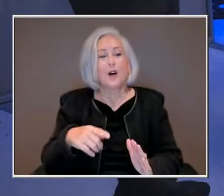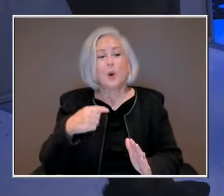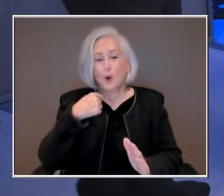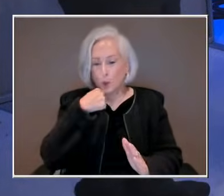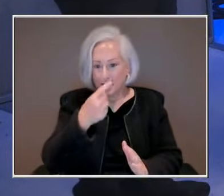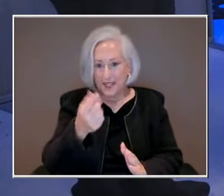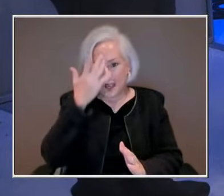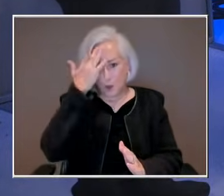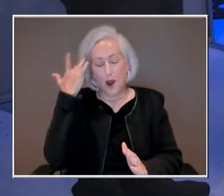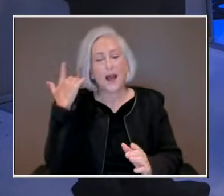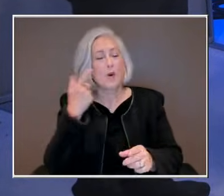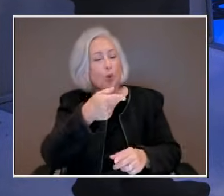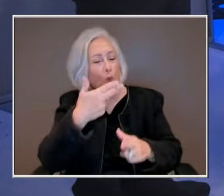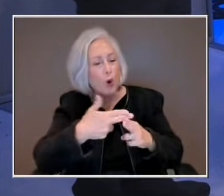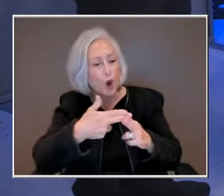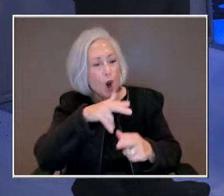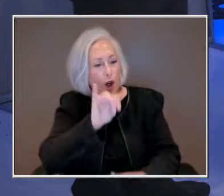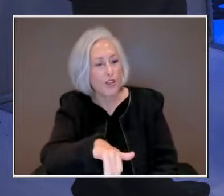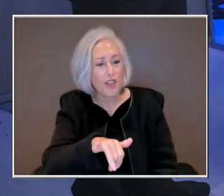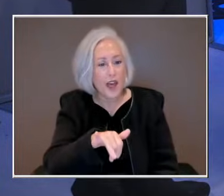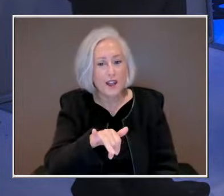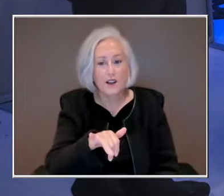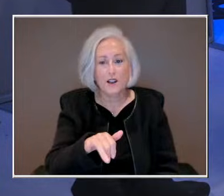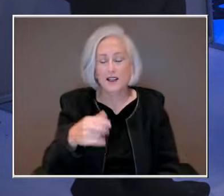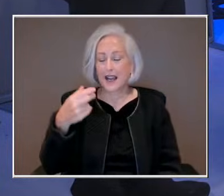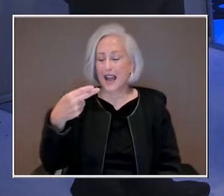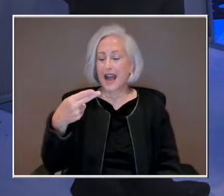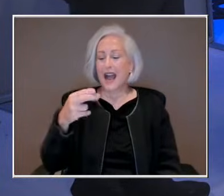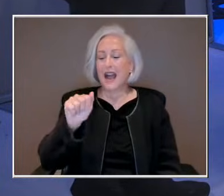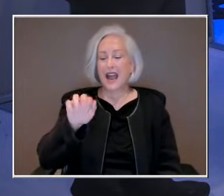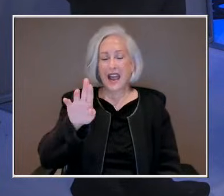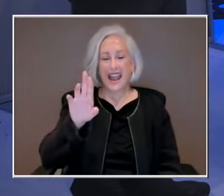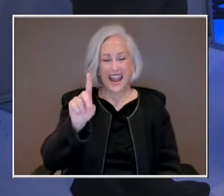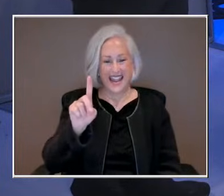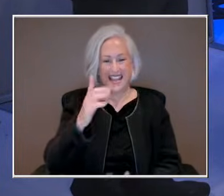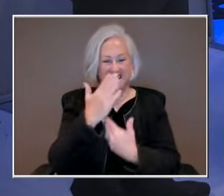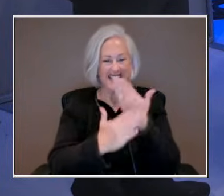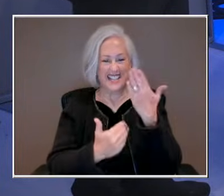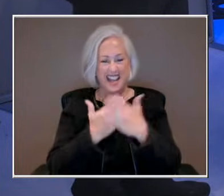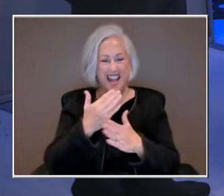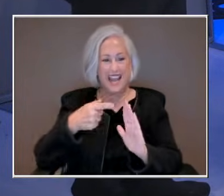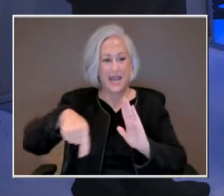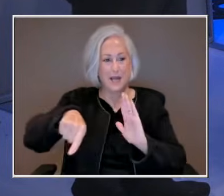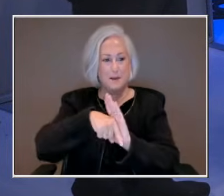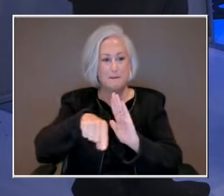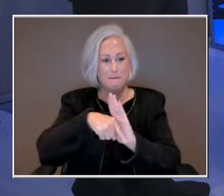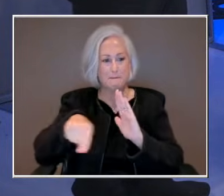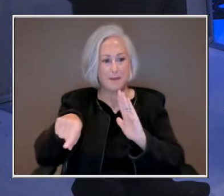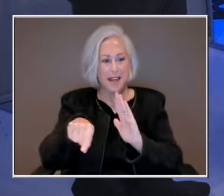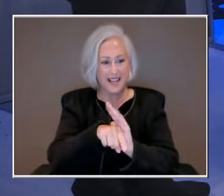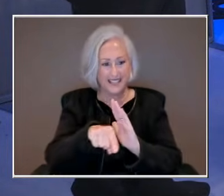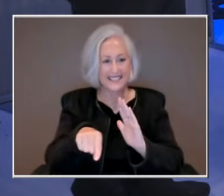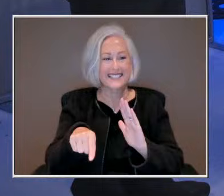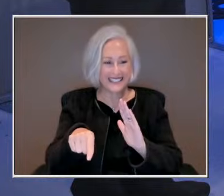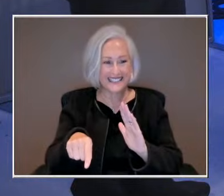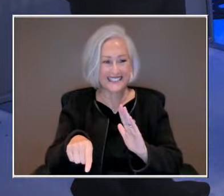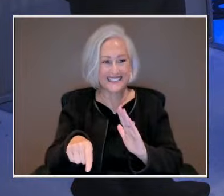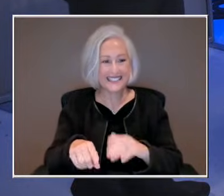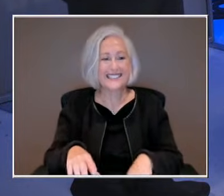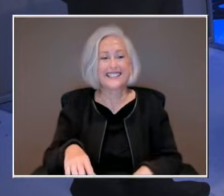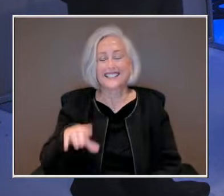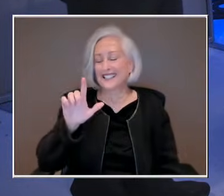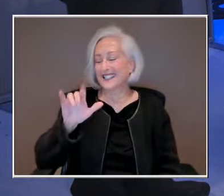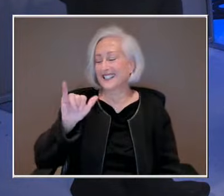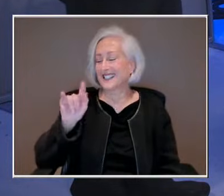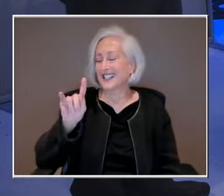bells called, real quick? They're handbells. Handbells. Yeah. All right. Think of them as, I guess, liturgical cowbells. Okay. Just